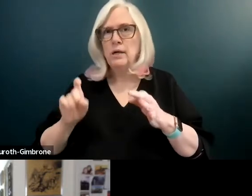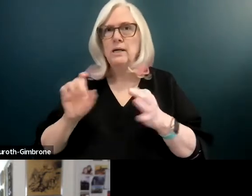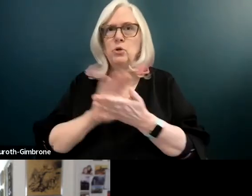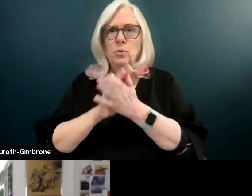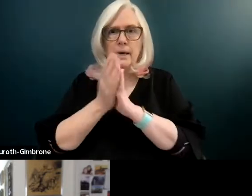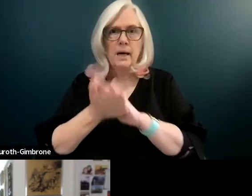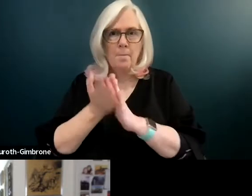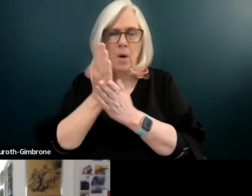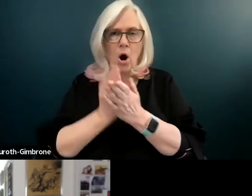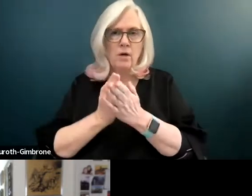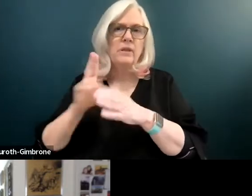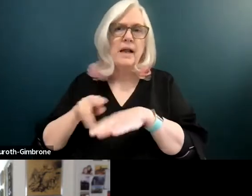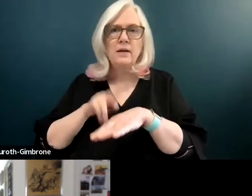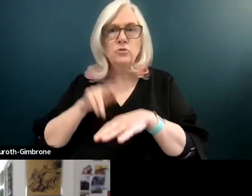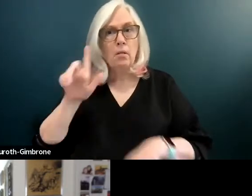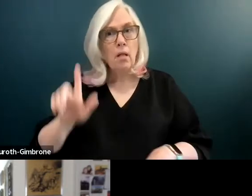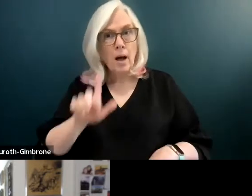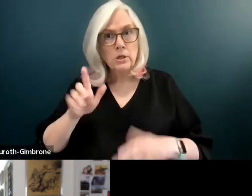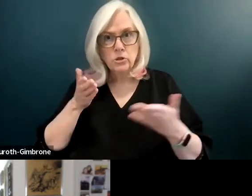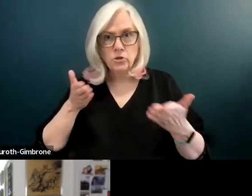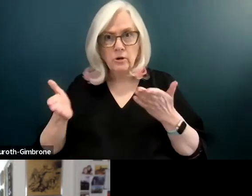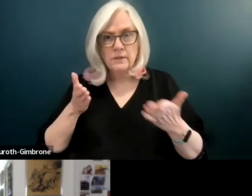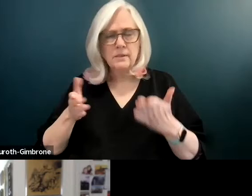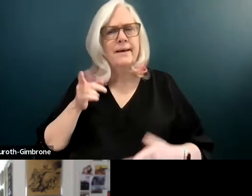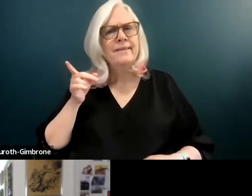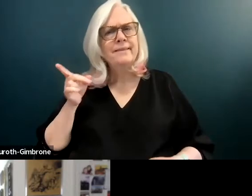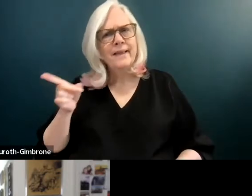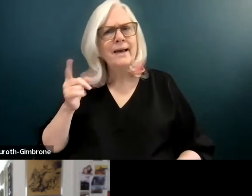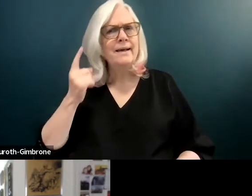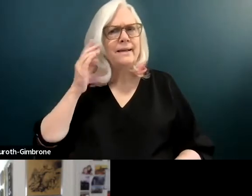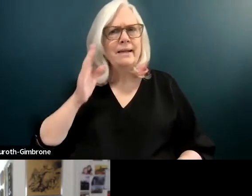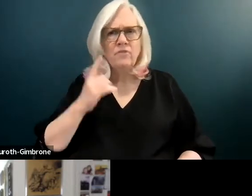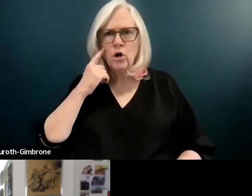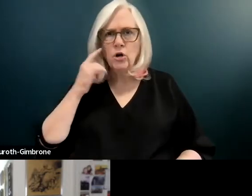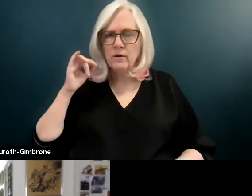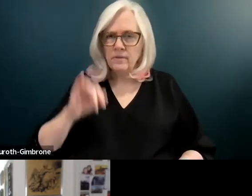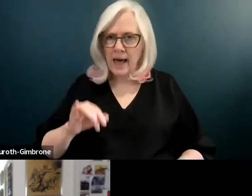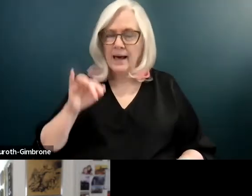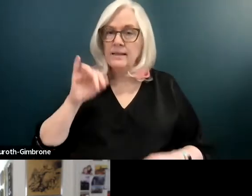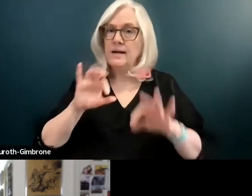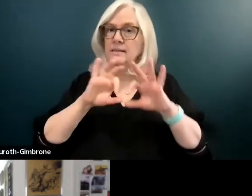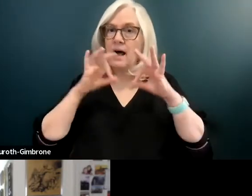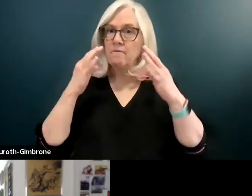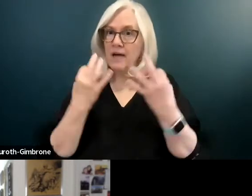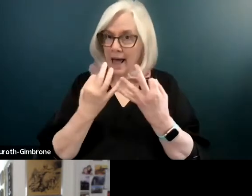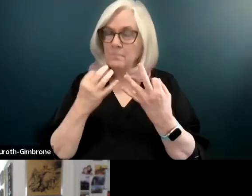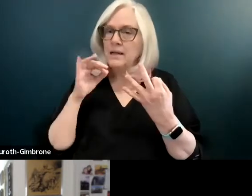heard of it. And what to me was interesting is that this is a family of